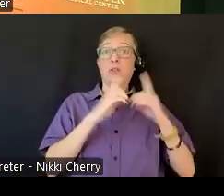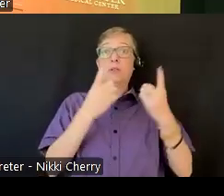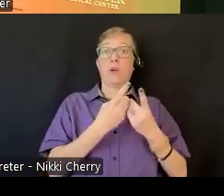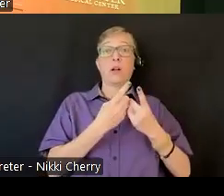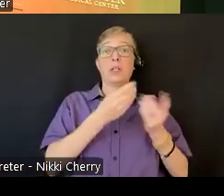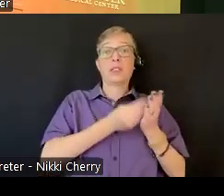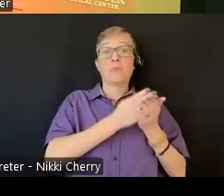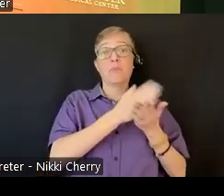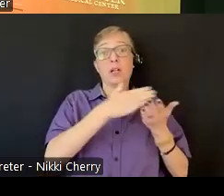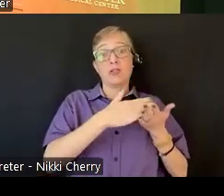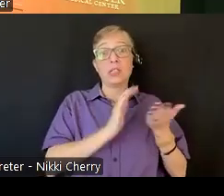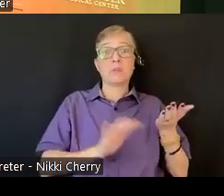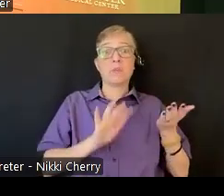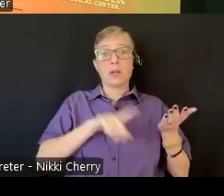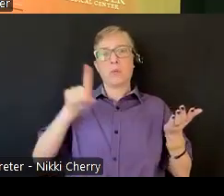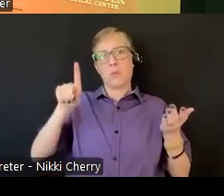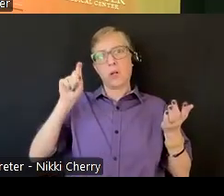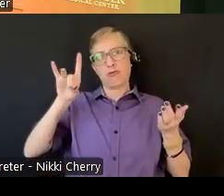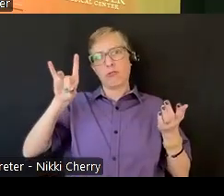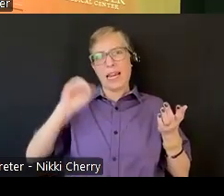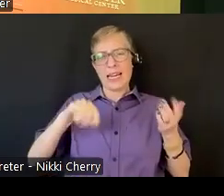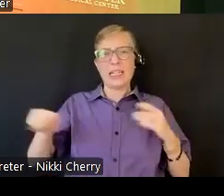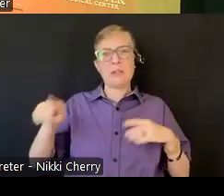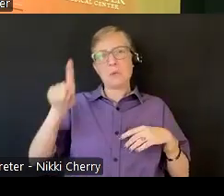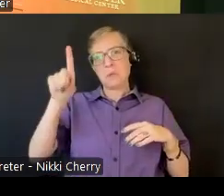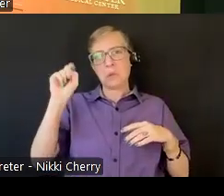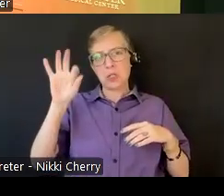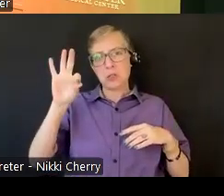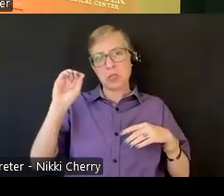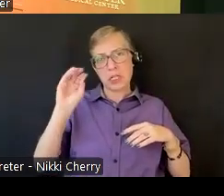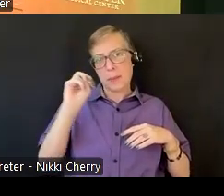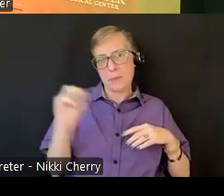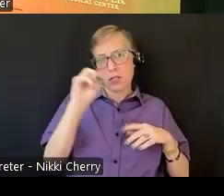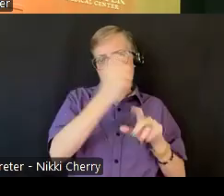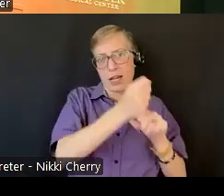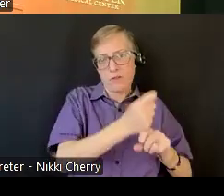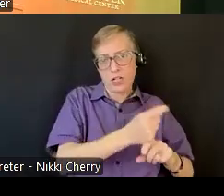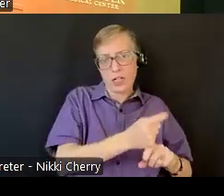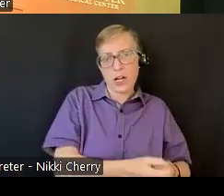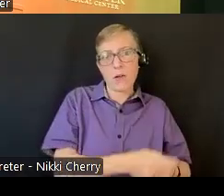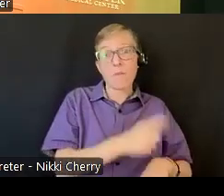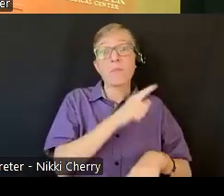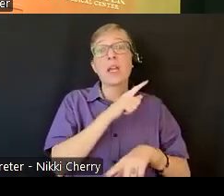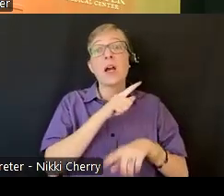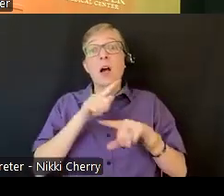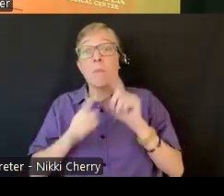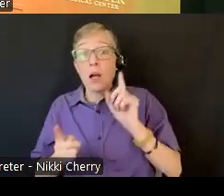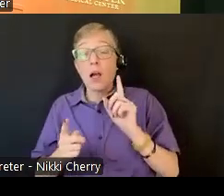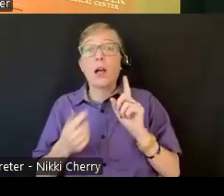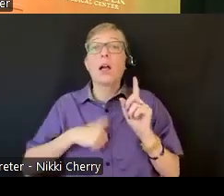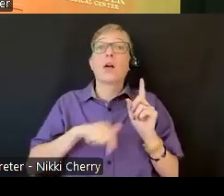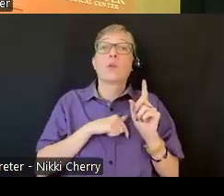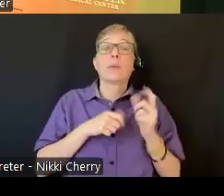to $190 million a year. But as we are putting these austerity measures that we've been